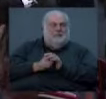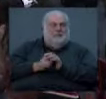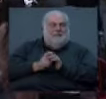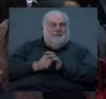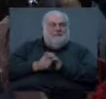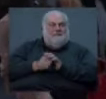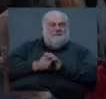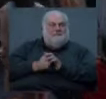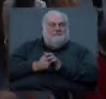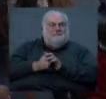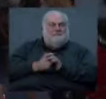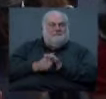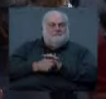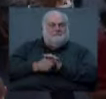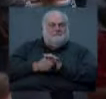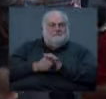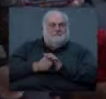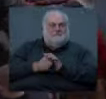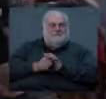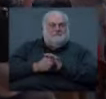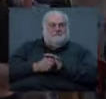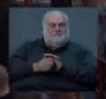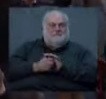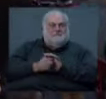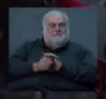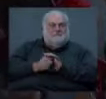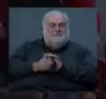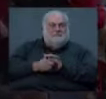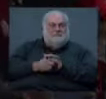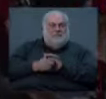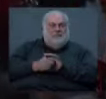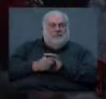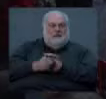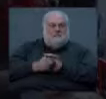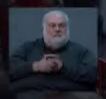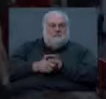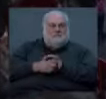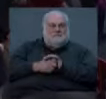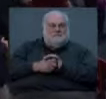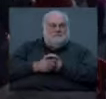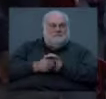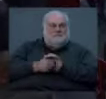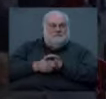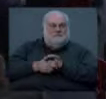Doesn't require a motion. This one. My motion.